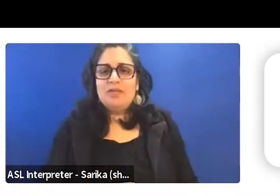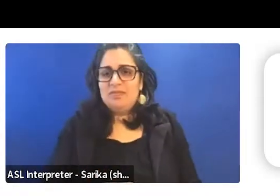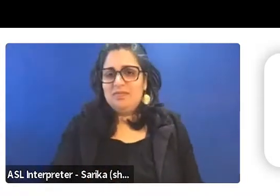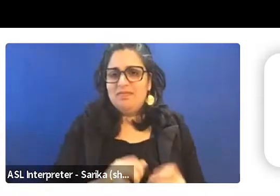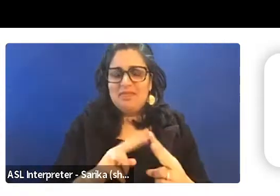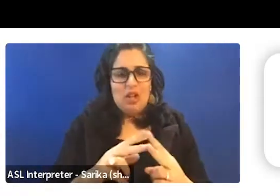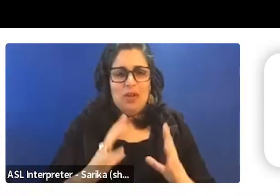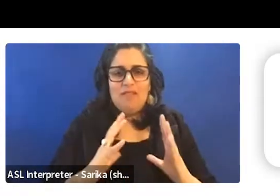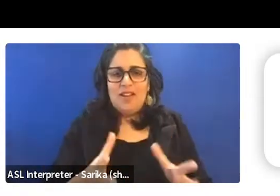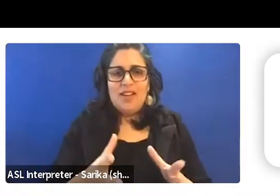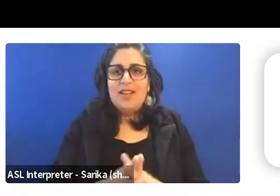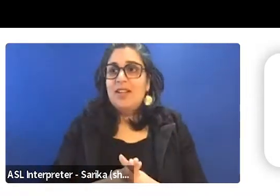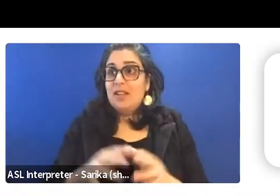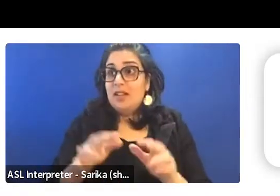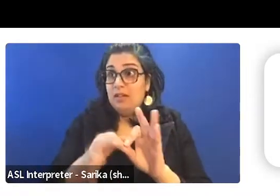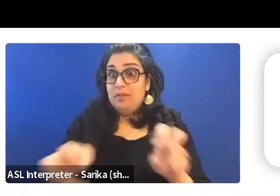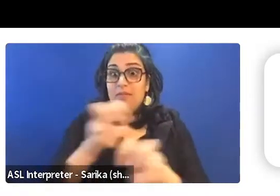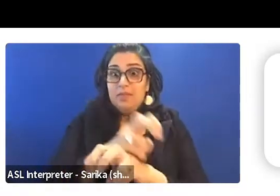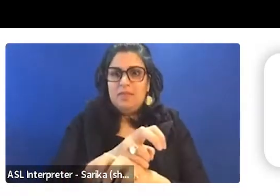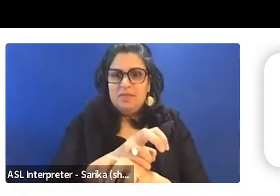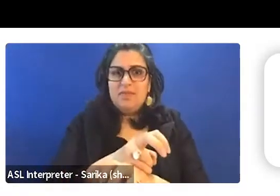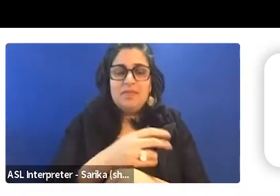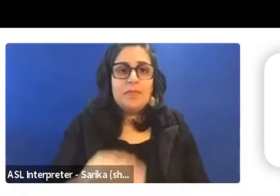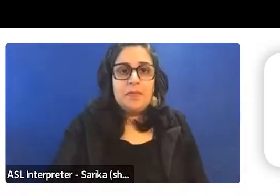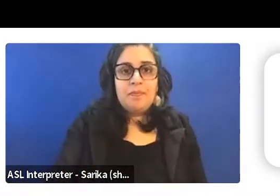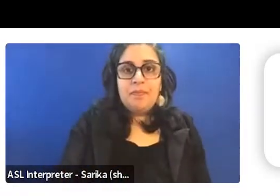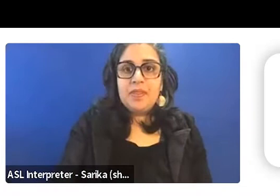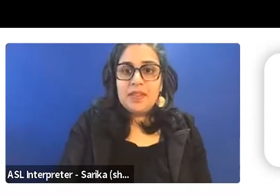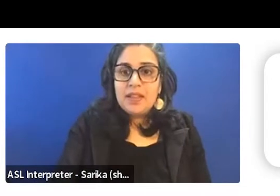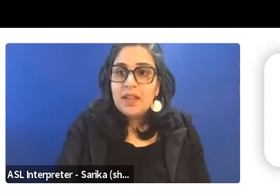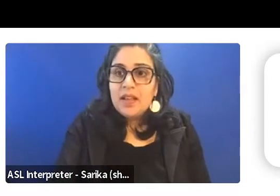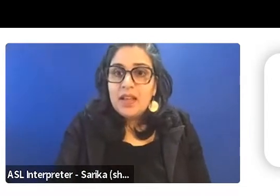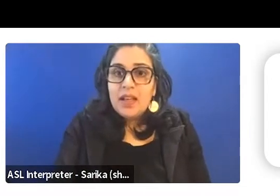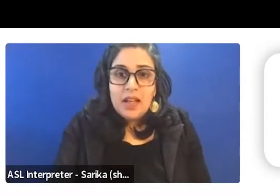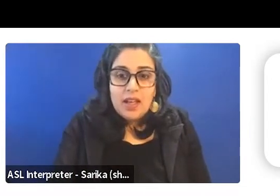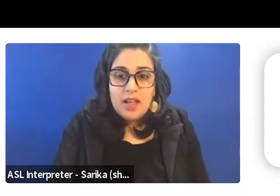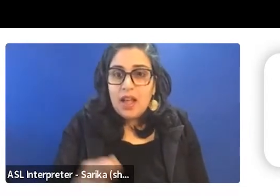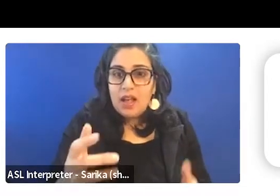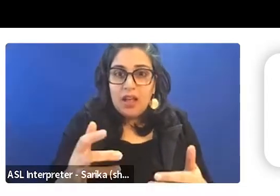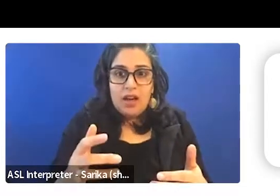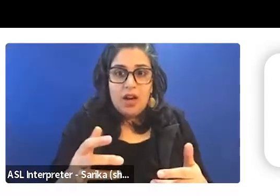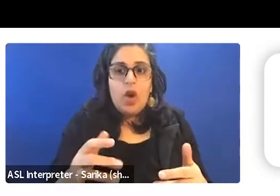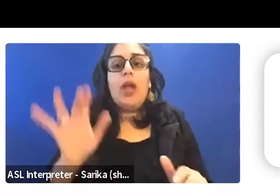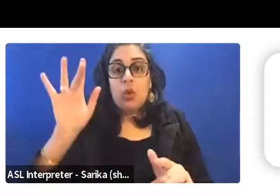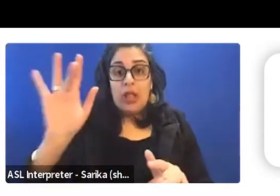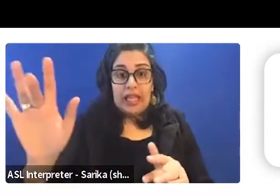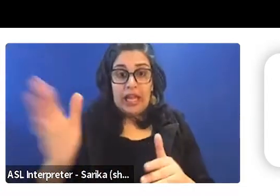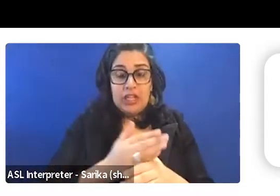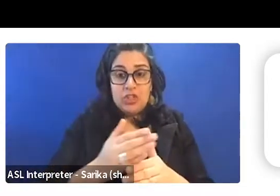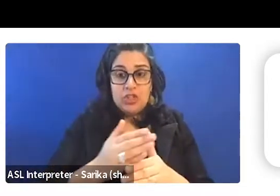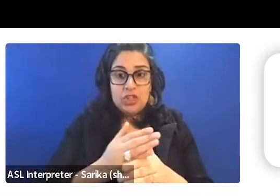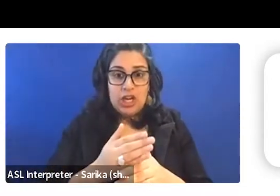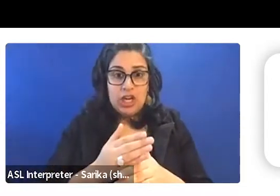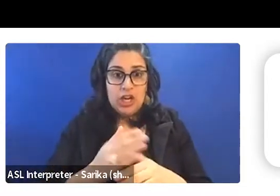actually, I can improv with yours. No, So please first, share your screen if you prefer. Go ahead. So okay. just click on share screen and go full screen. Okay, what